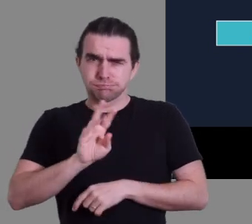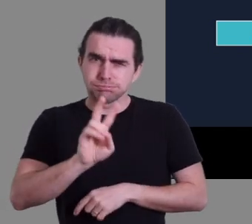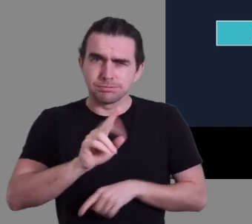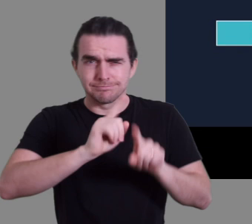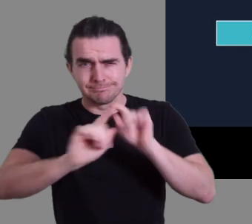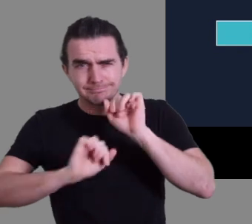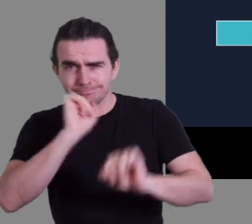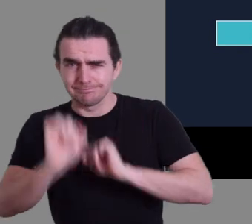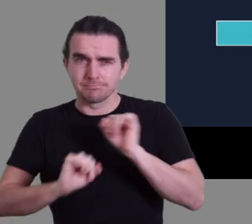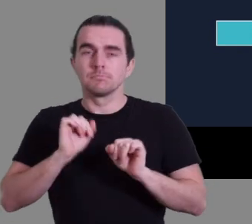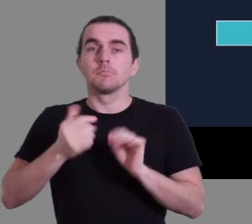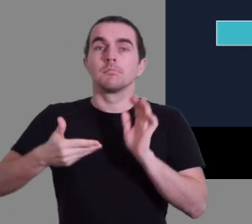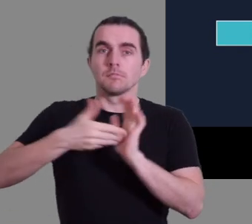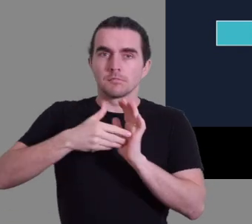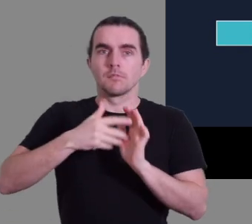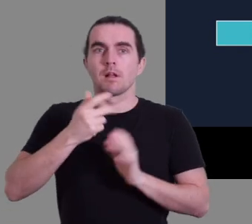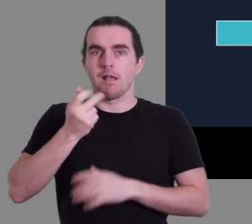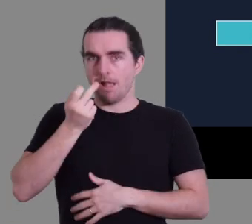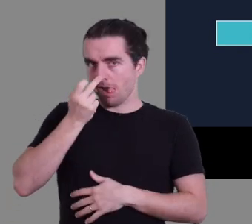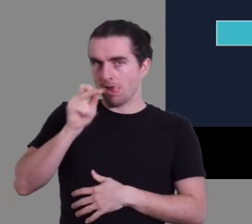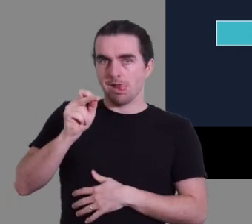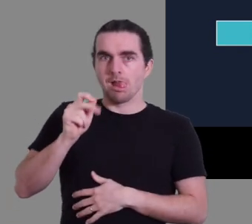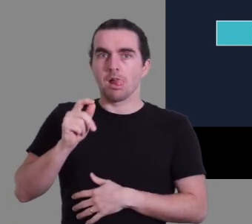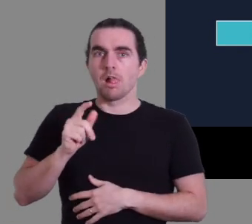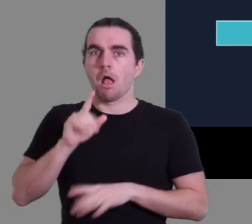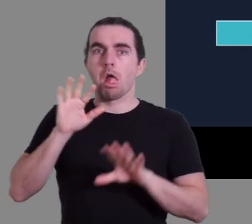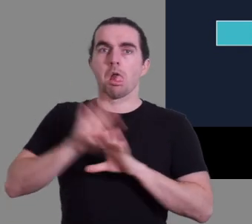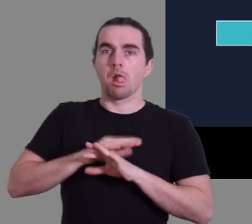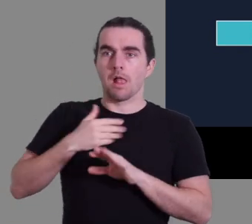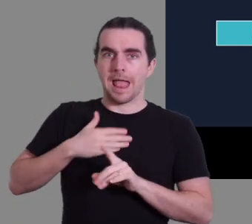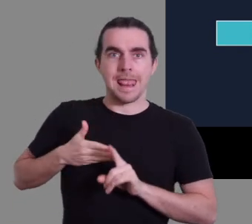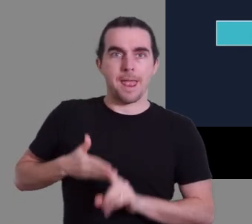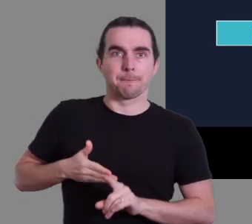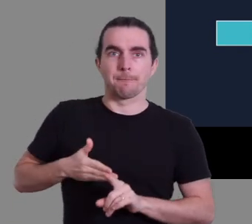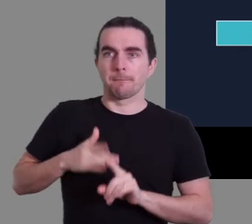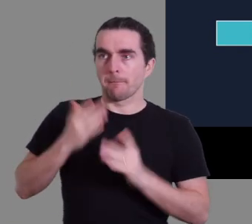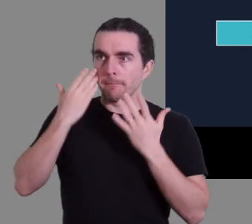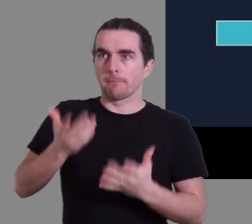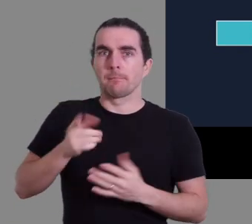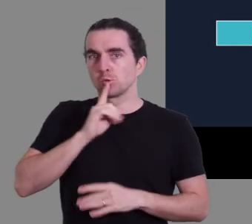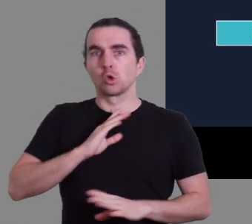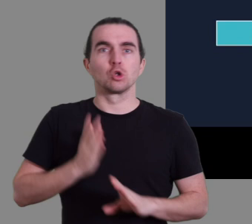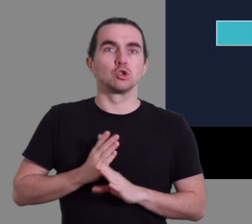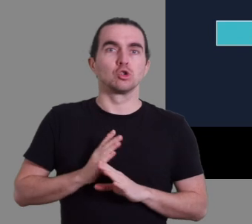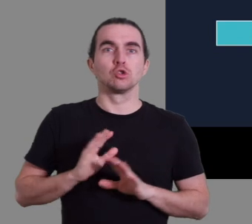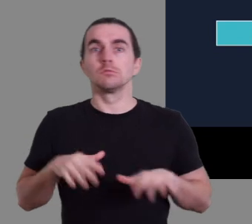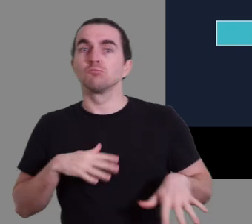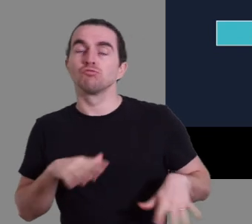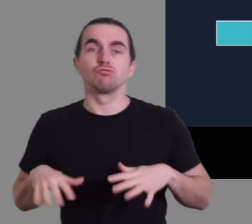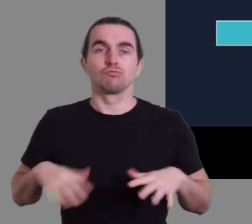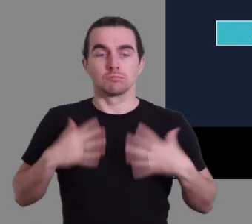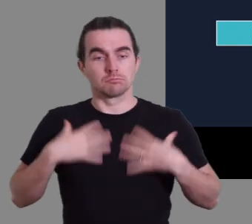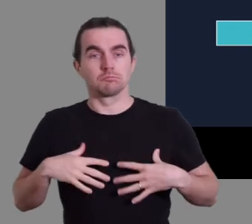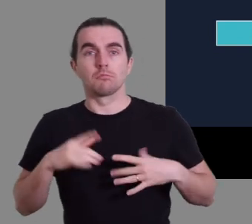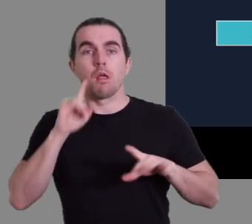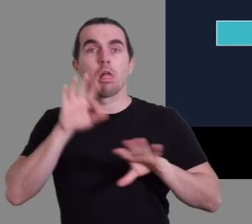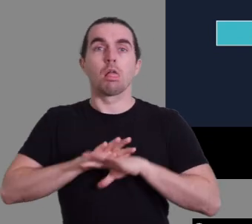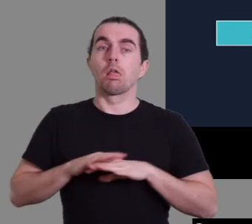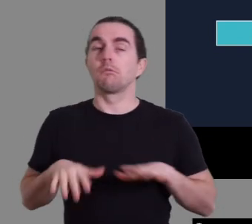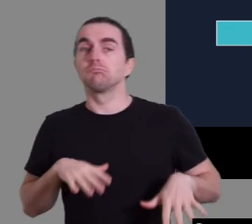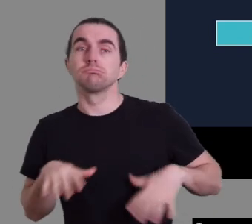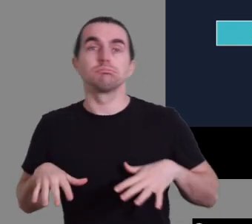Deception is hiding your intentions or disguising your intentions. So hiding your intentions might just be having a neutral body